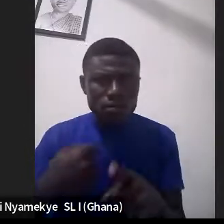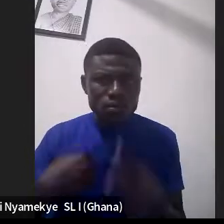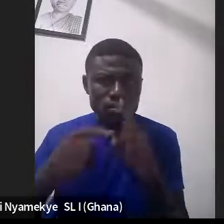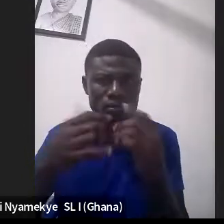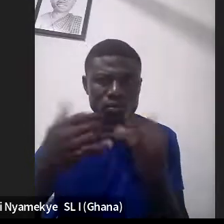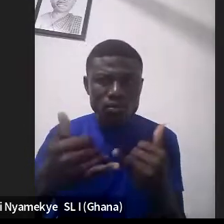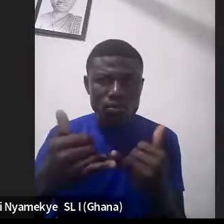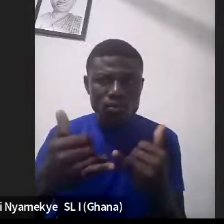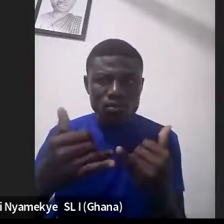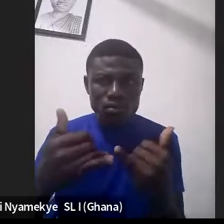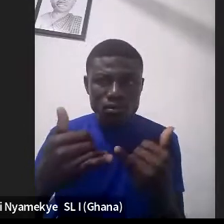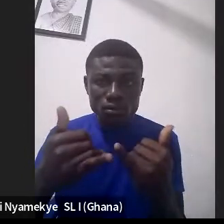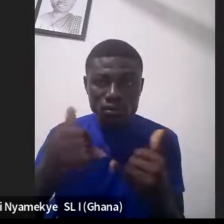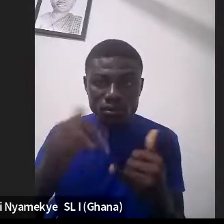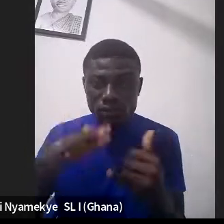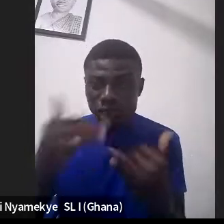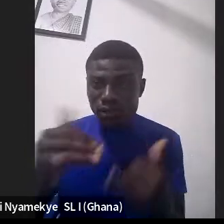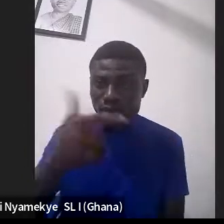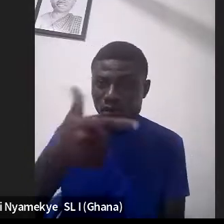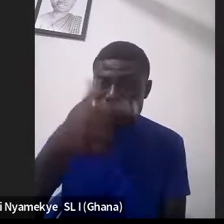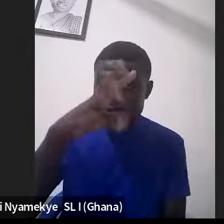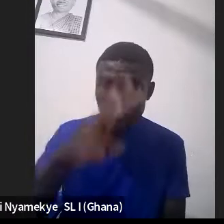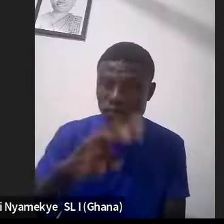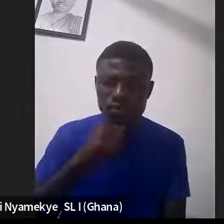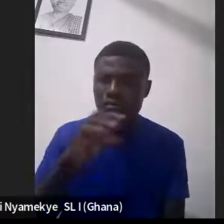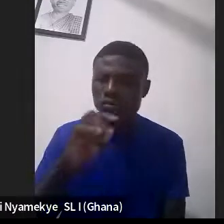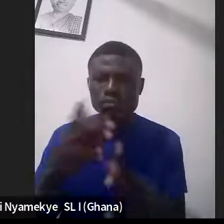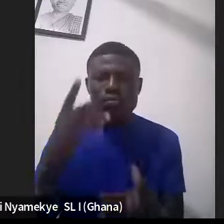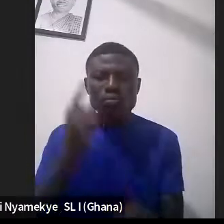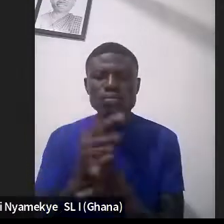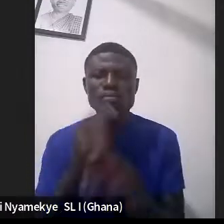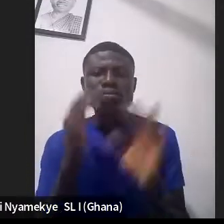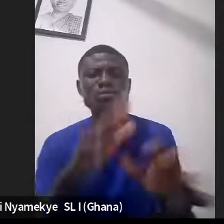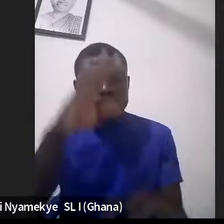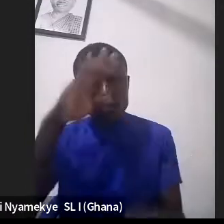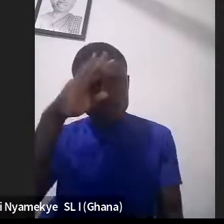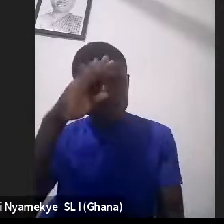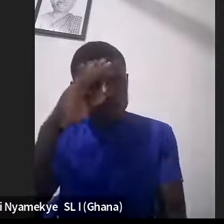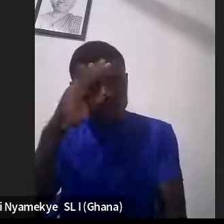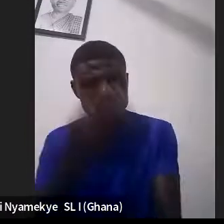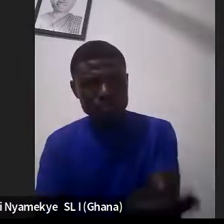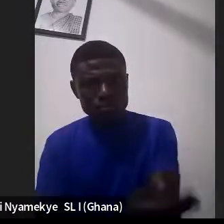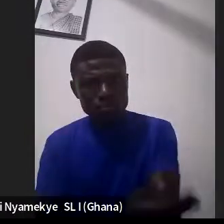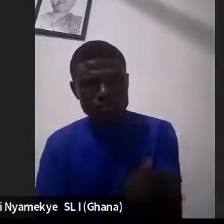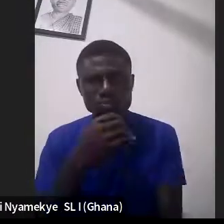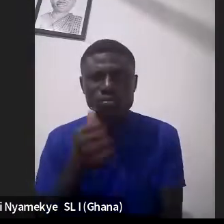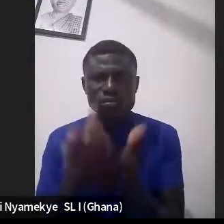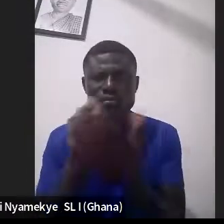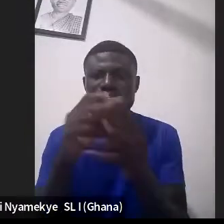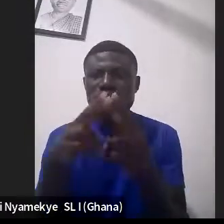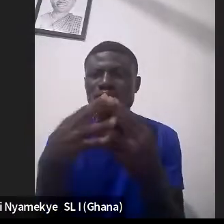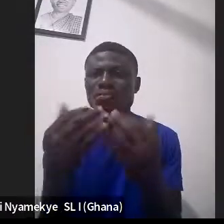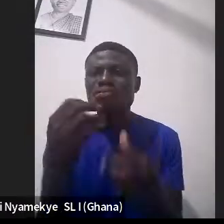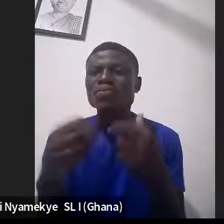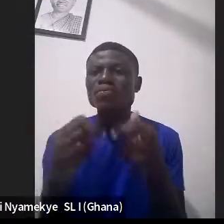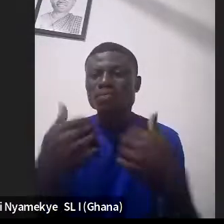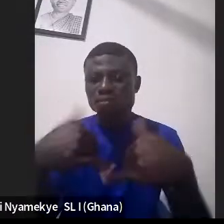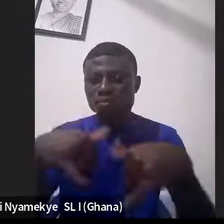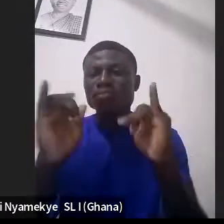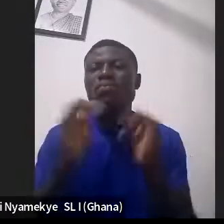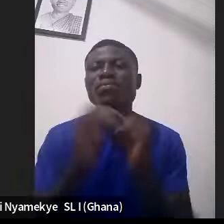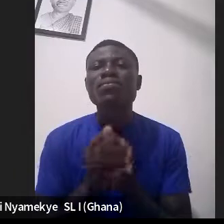like 26. They didn't do anything. And so hearing you